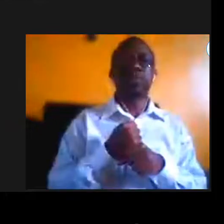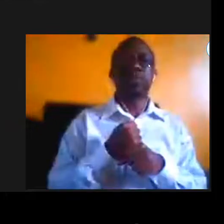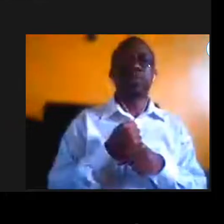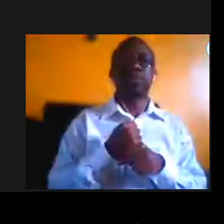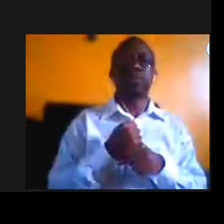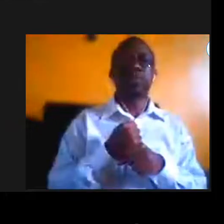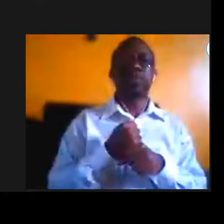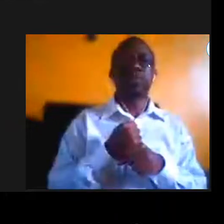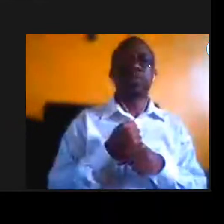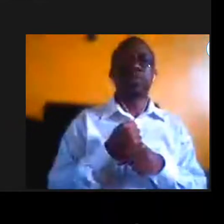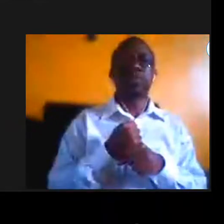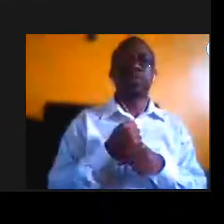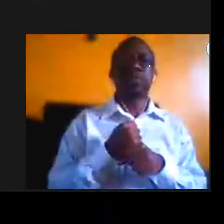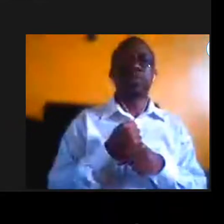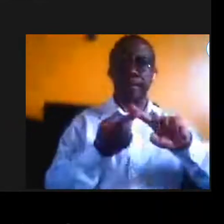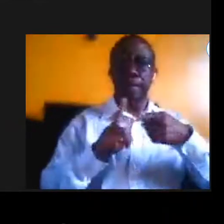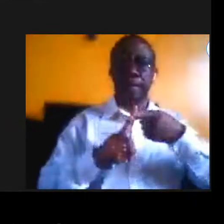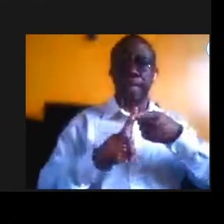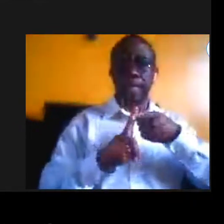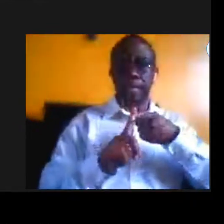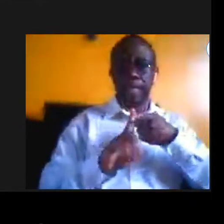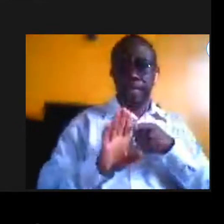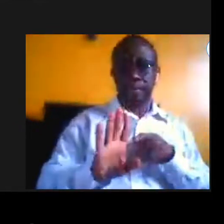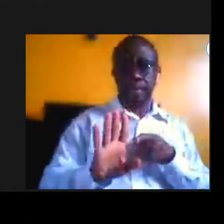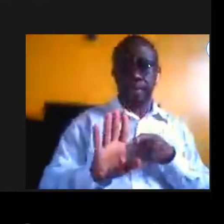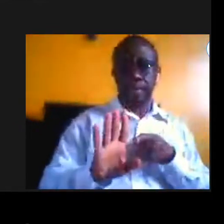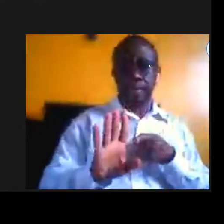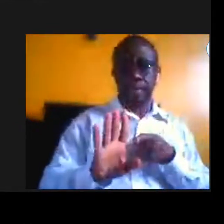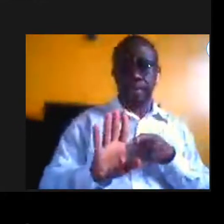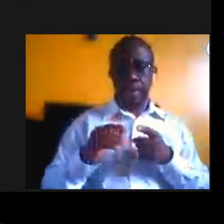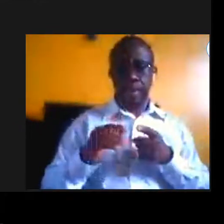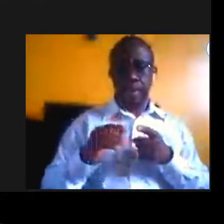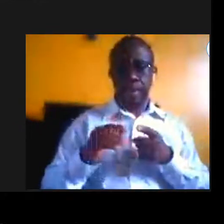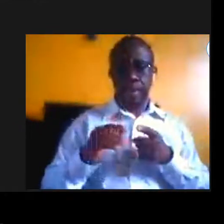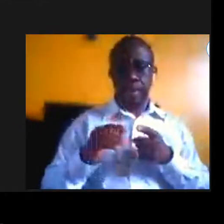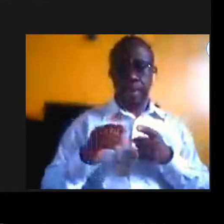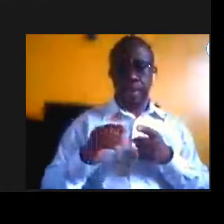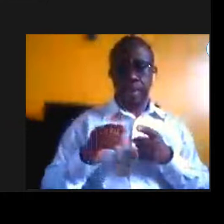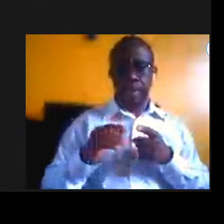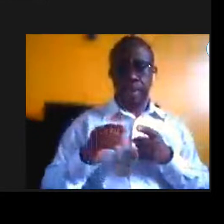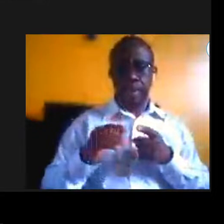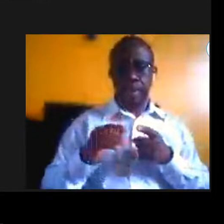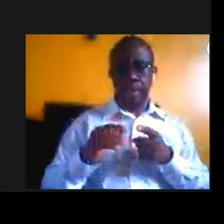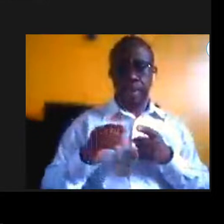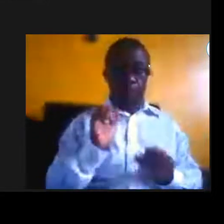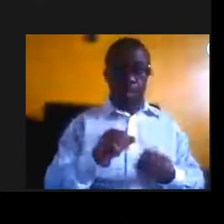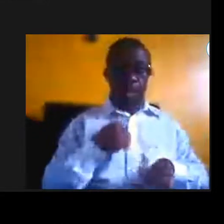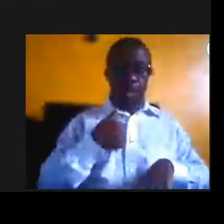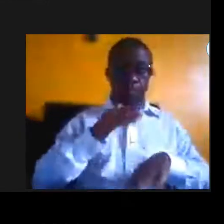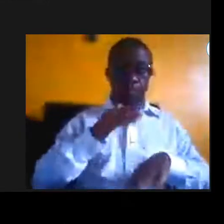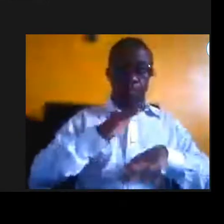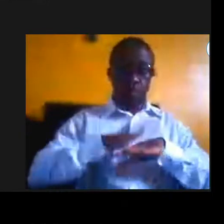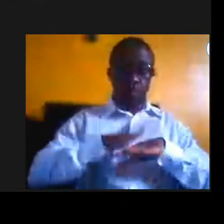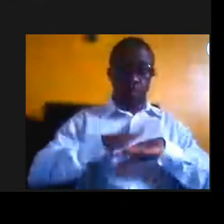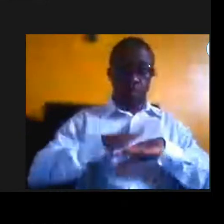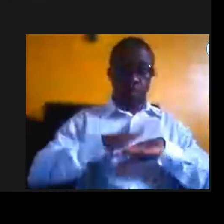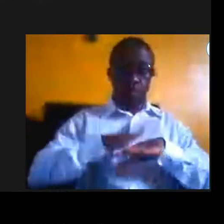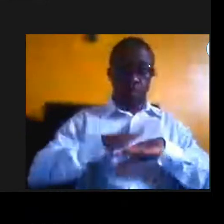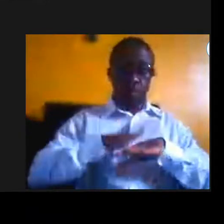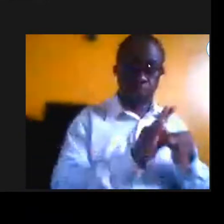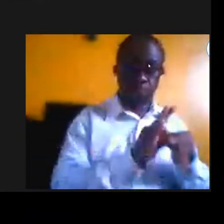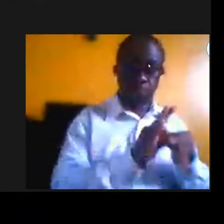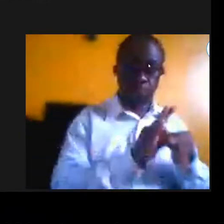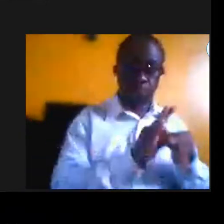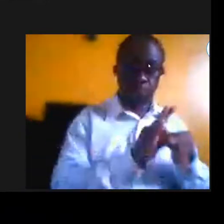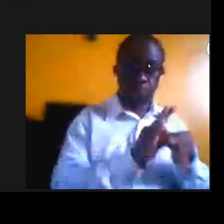the UNCRC, the council itself, so that they can see where they can create synergies and timelines to be the